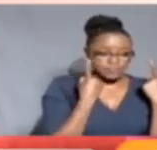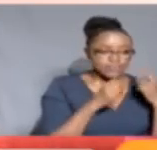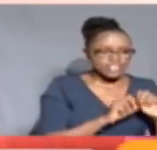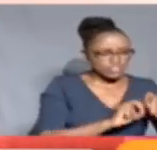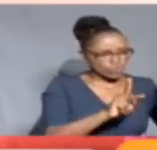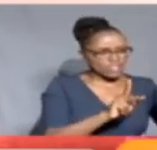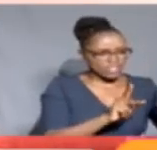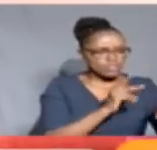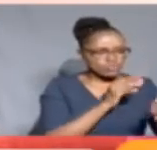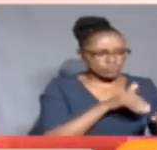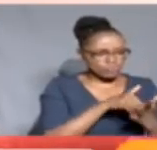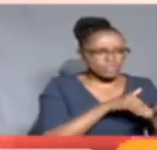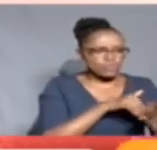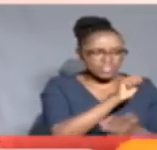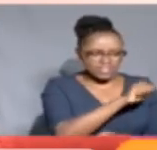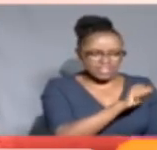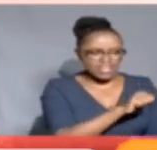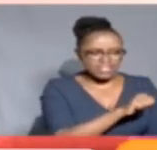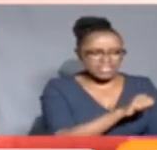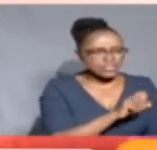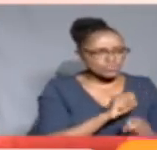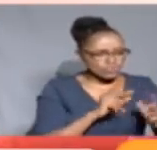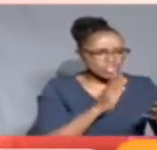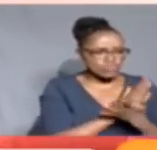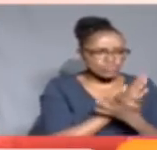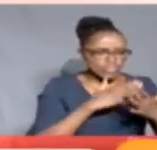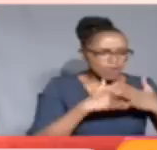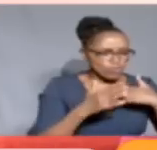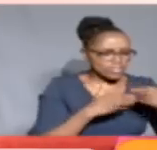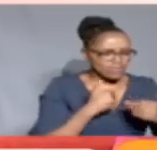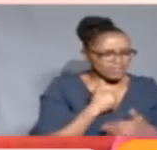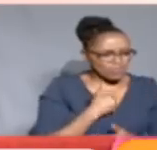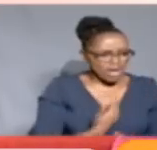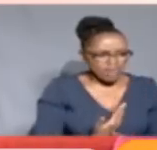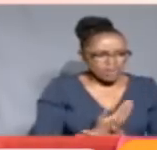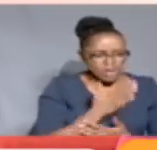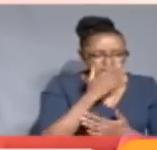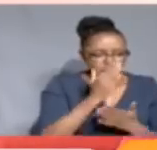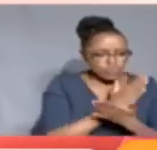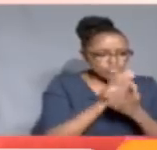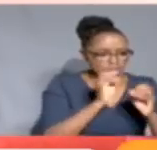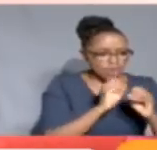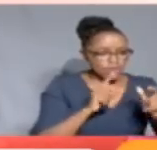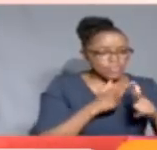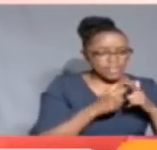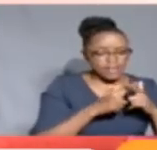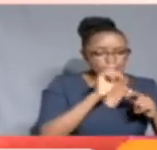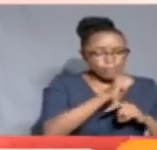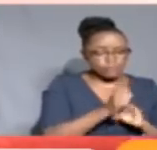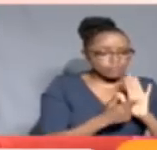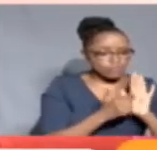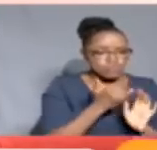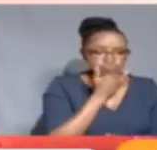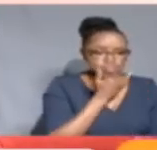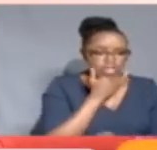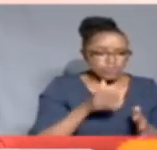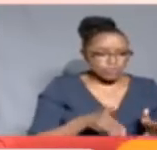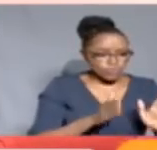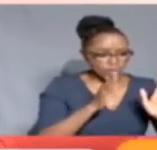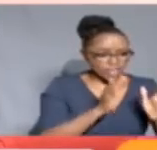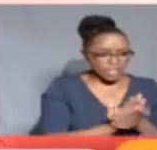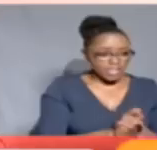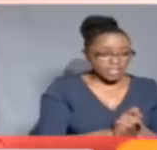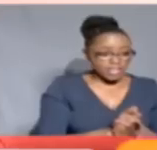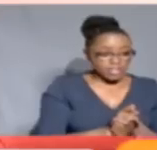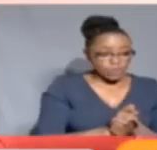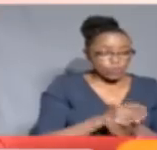to be weak. It's okay to share what you're going through, because if you don't share it, it can come out in the wrong way, you know. And that's what